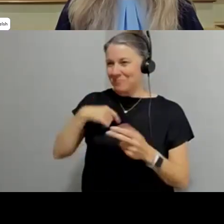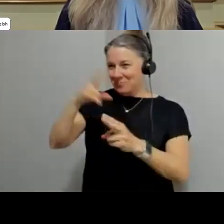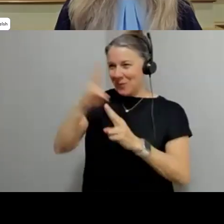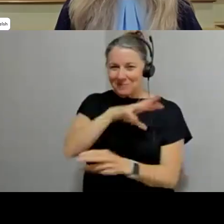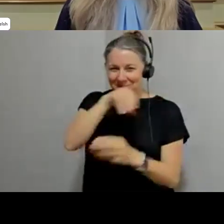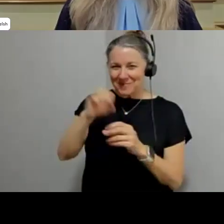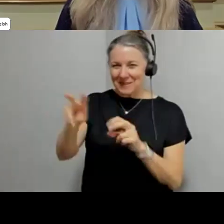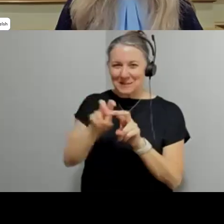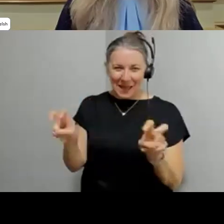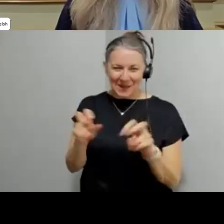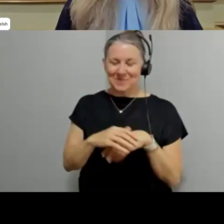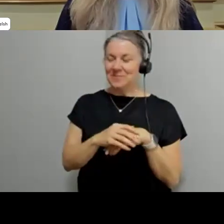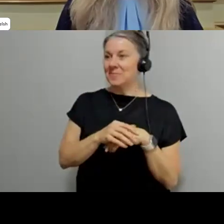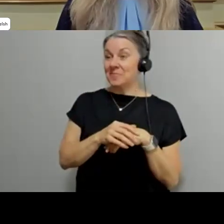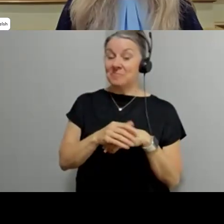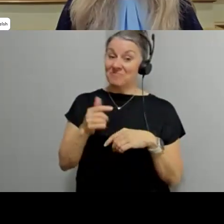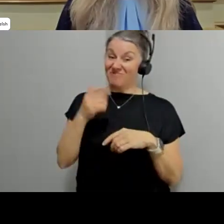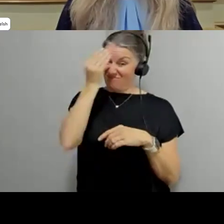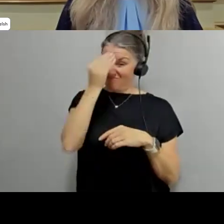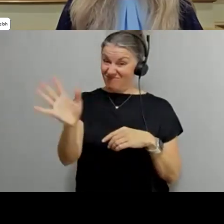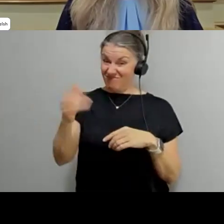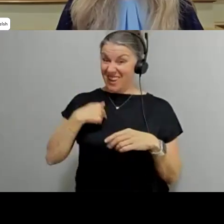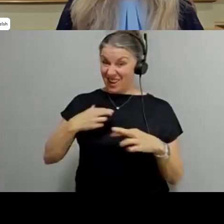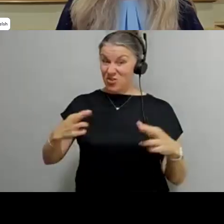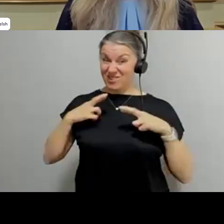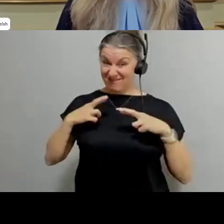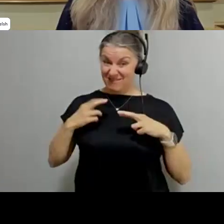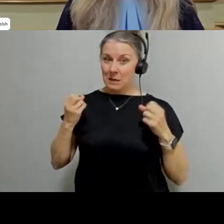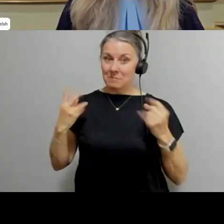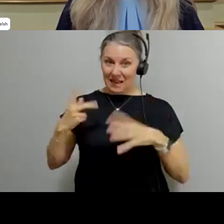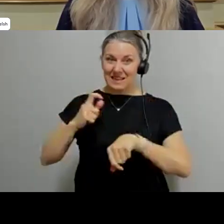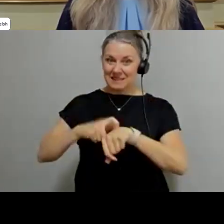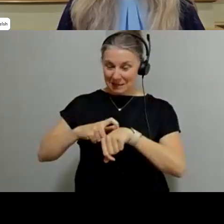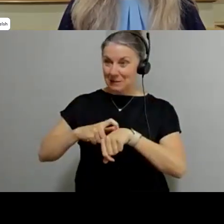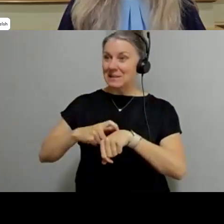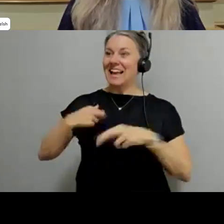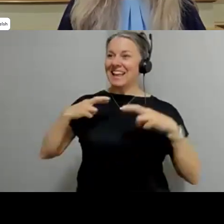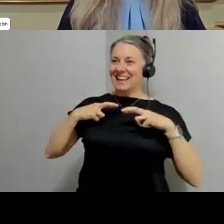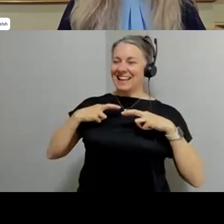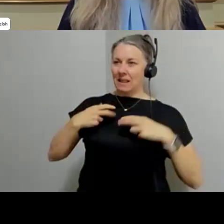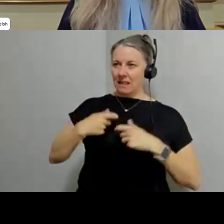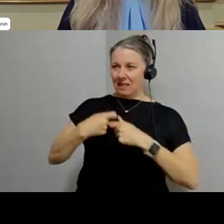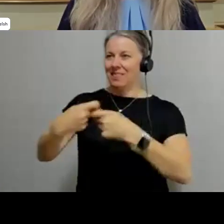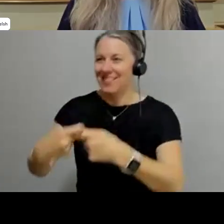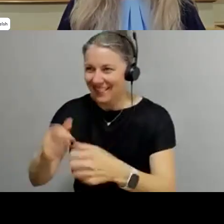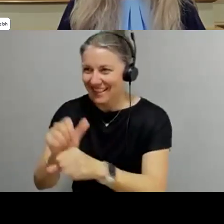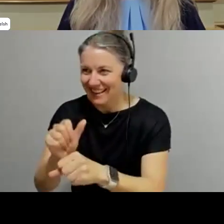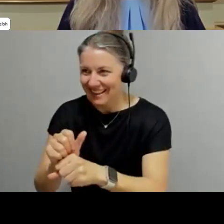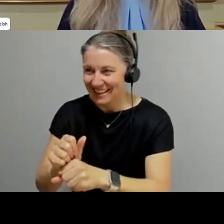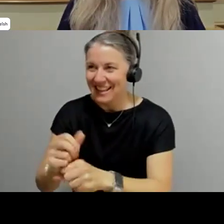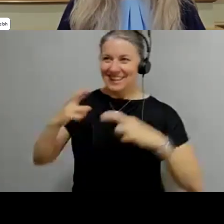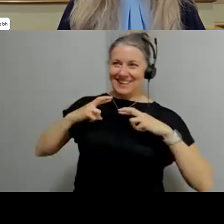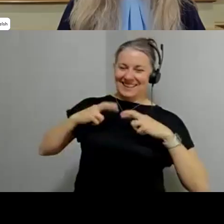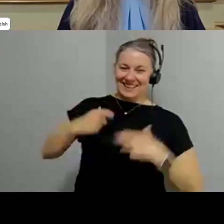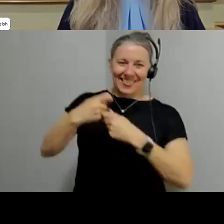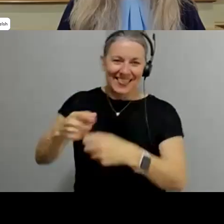And I will say that I've retired multiple times and I keep being pulled back. Anyhow, I was a case